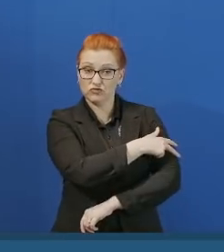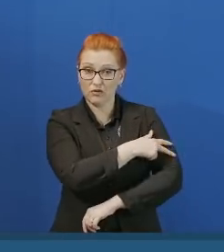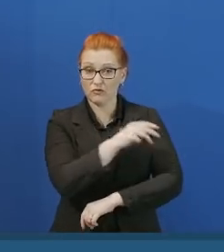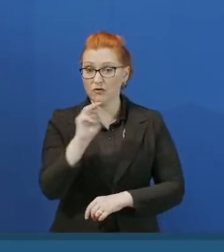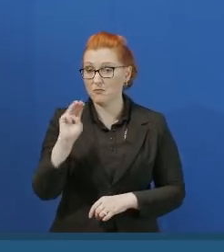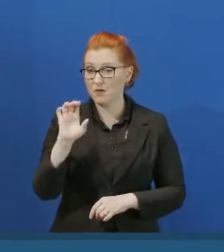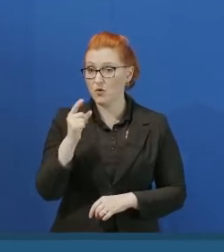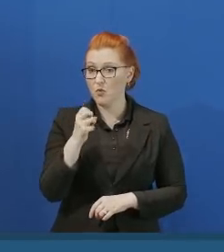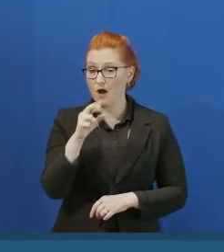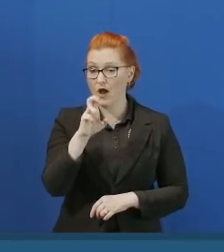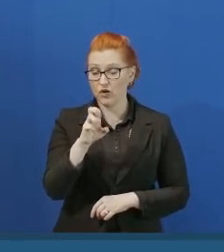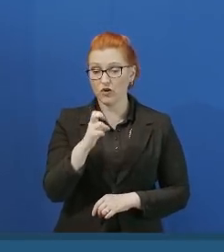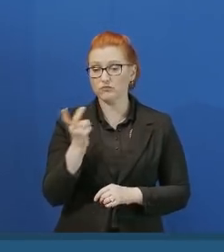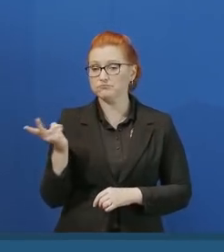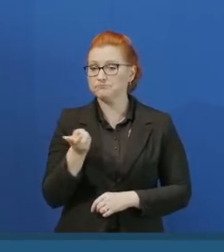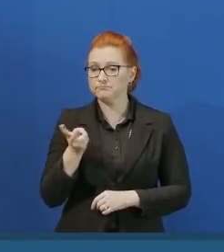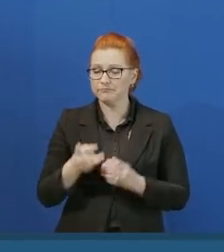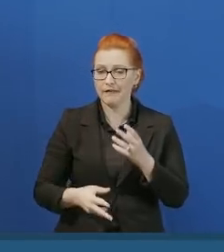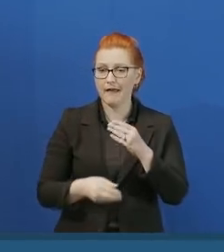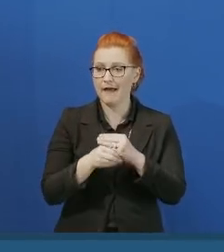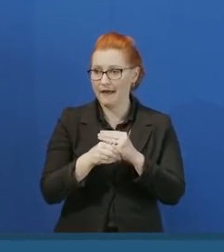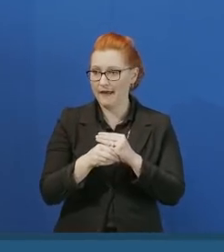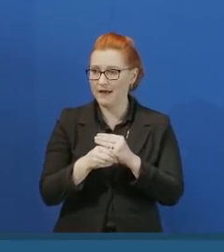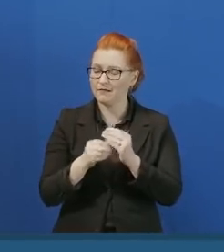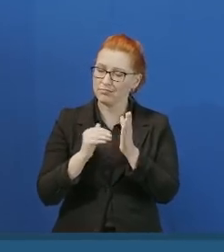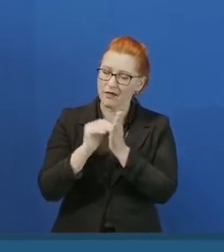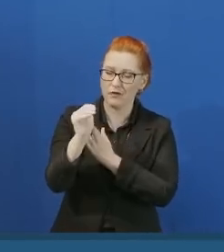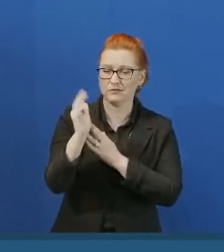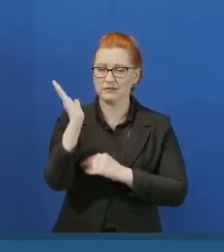last 24 days. And